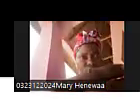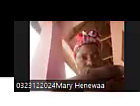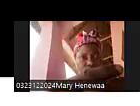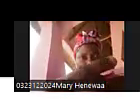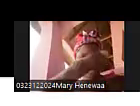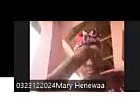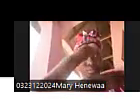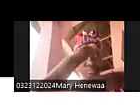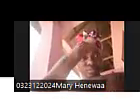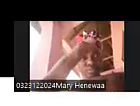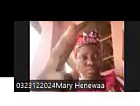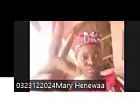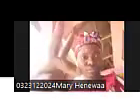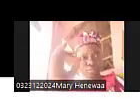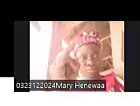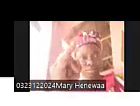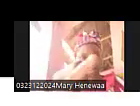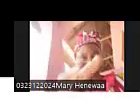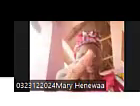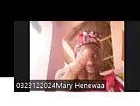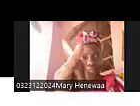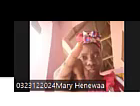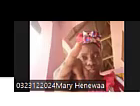H I